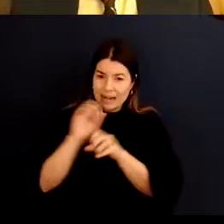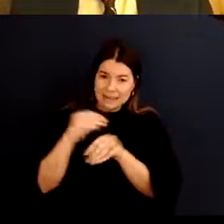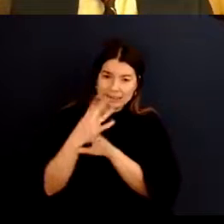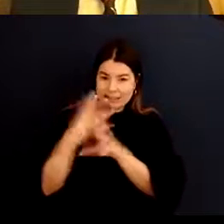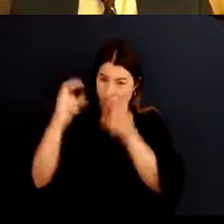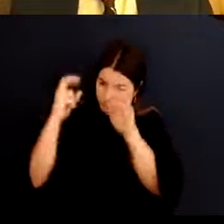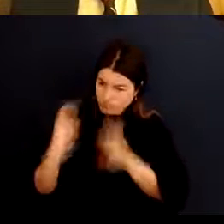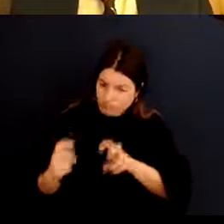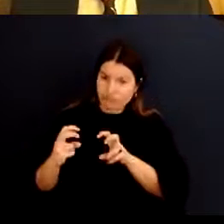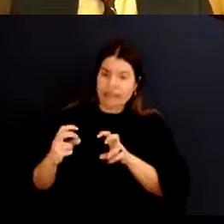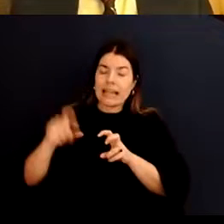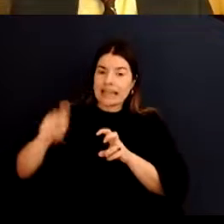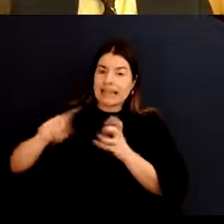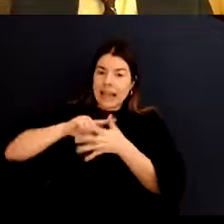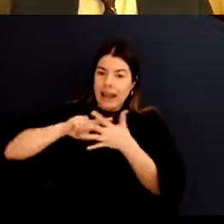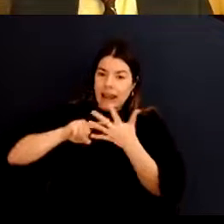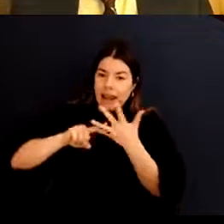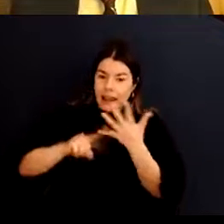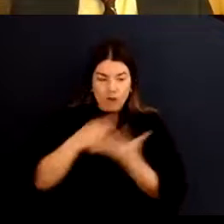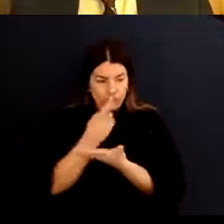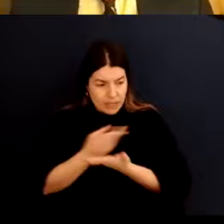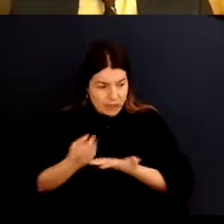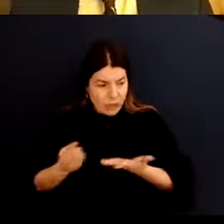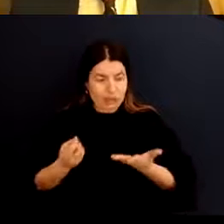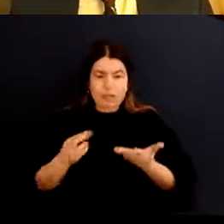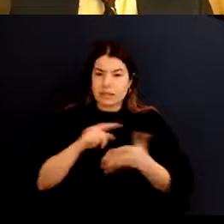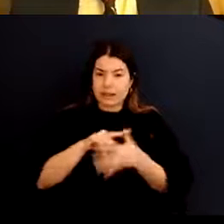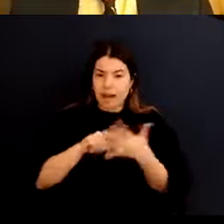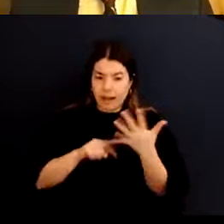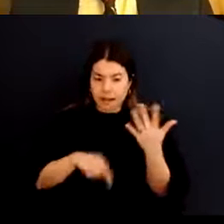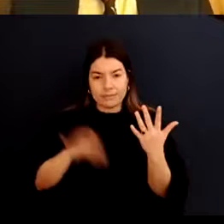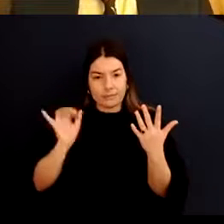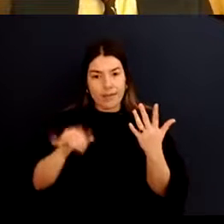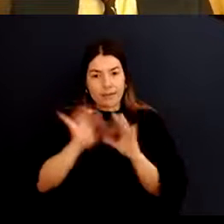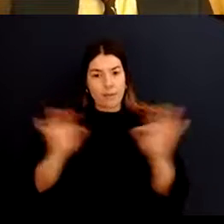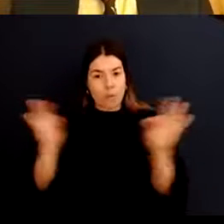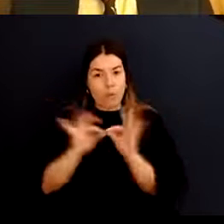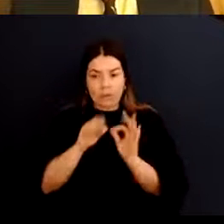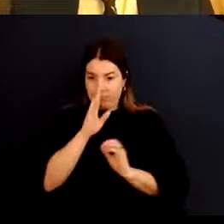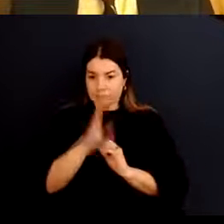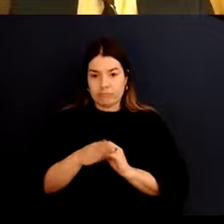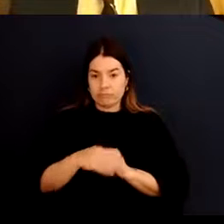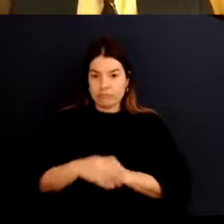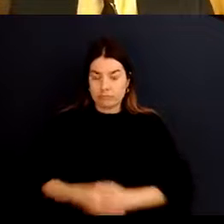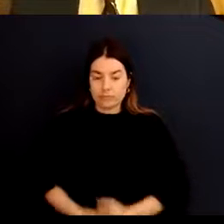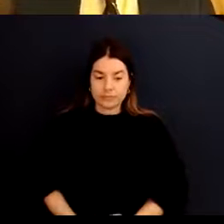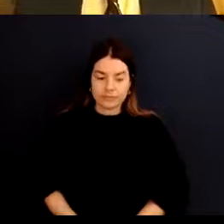seconds. done? And if we need more resources to make it happen, finding those resources. Thank